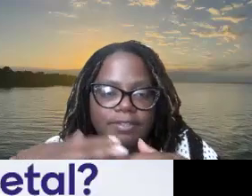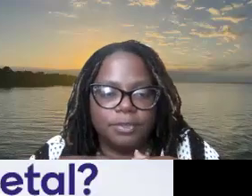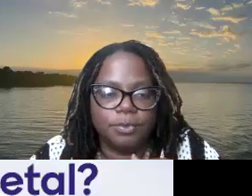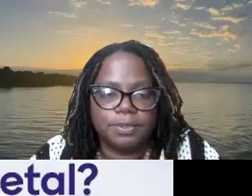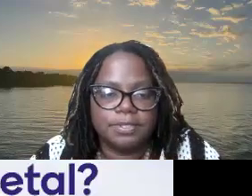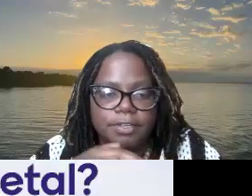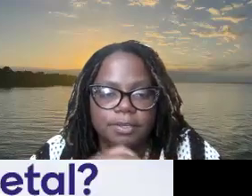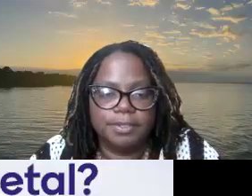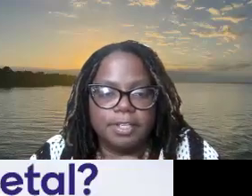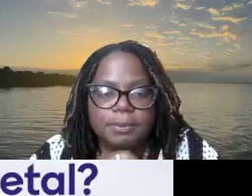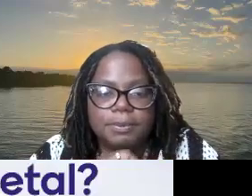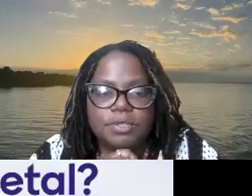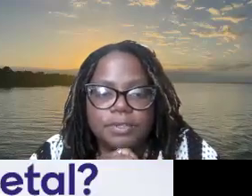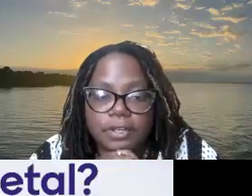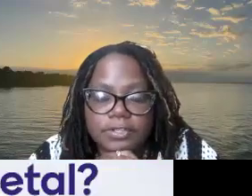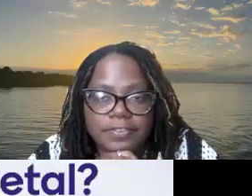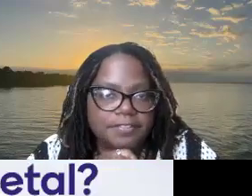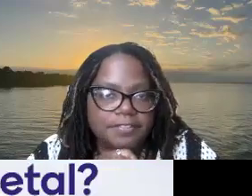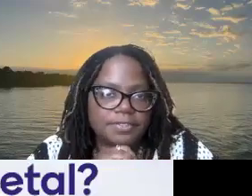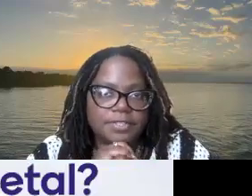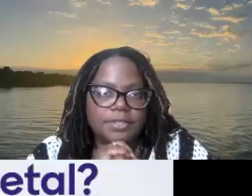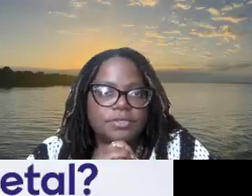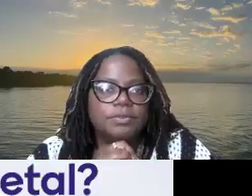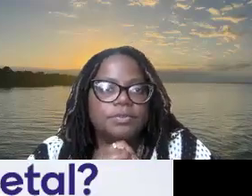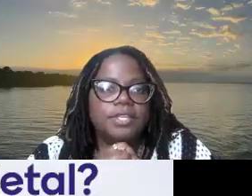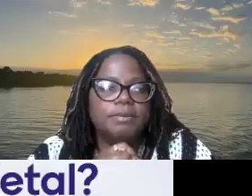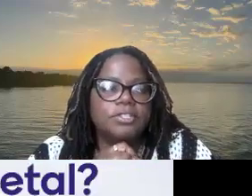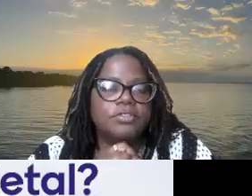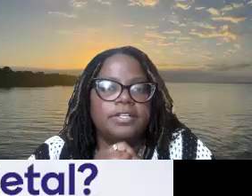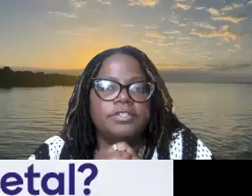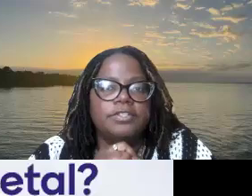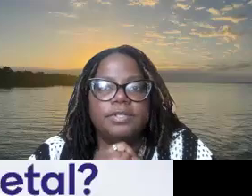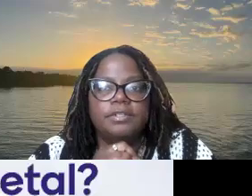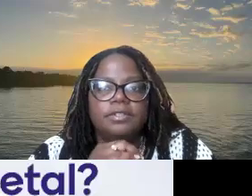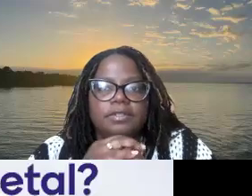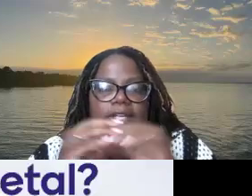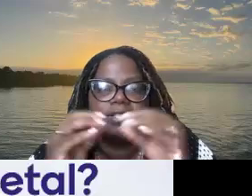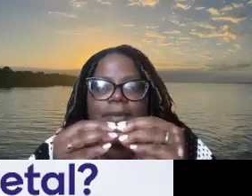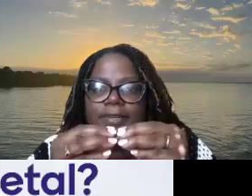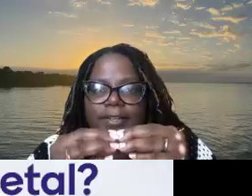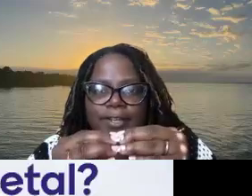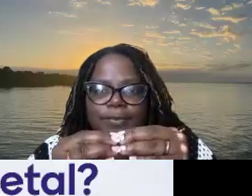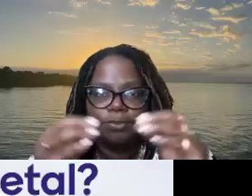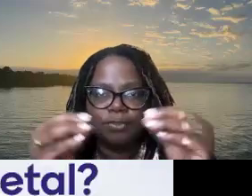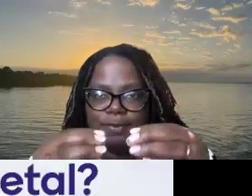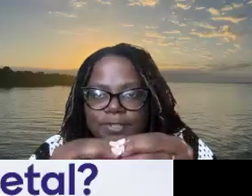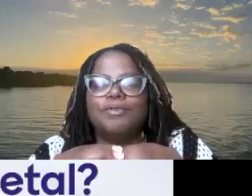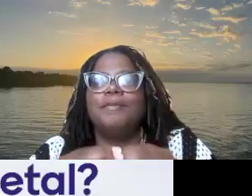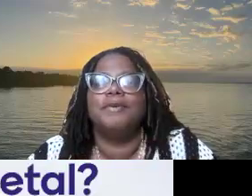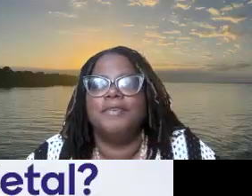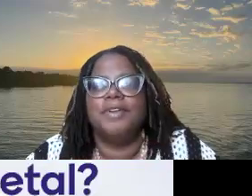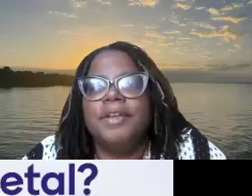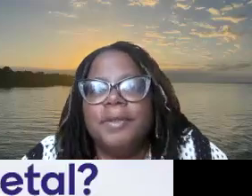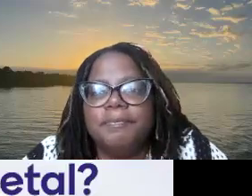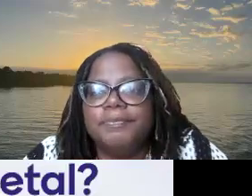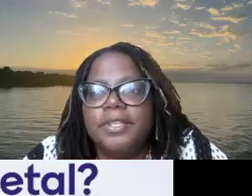meeting each other in our workplace. A lot of people in this work are survivors. So thinking about strategies when that's happening, right? When trauma meets